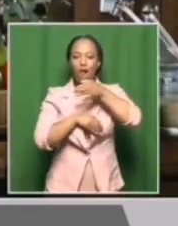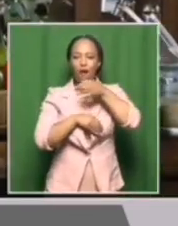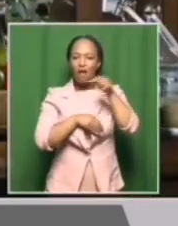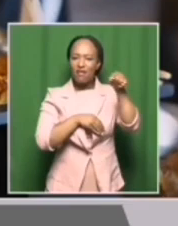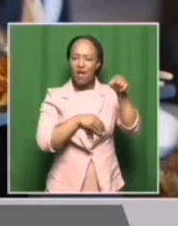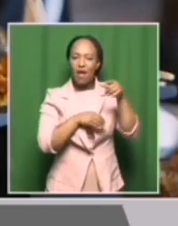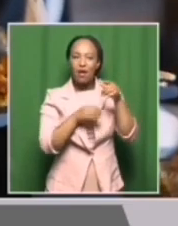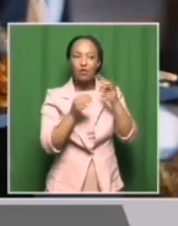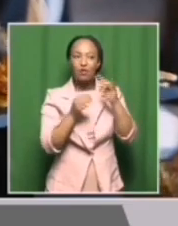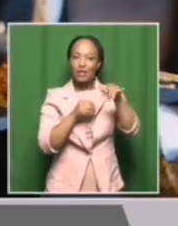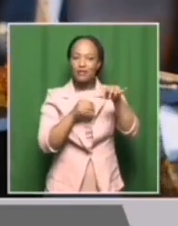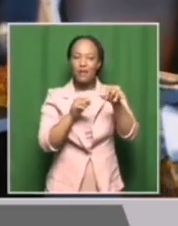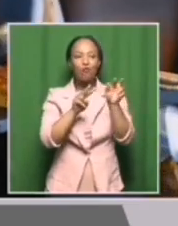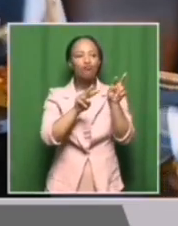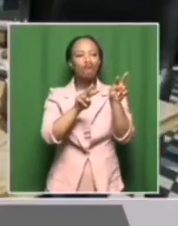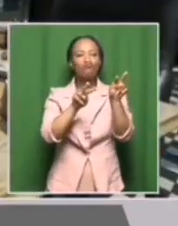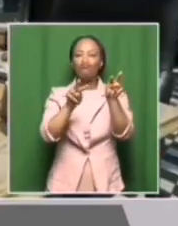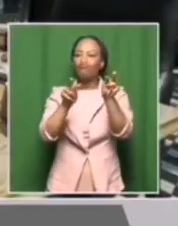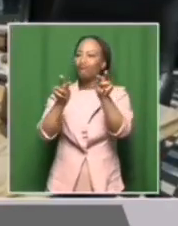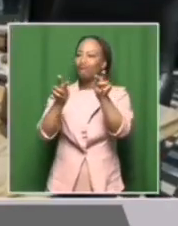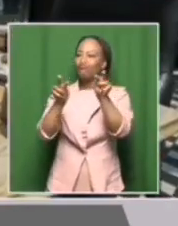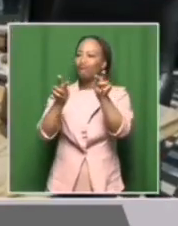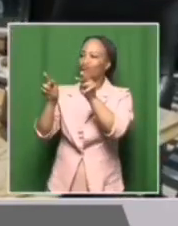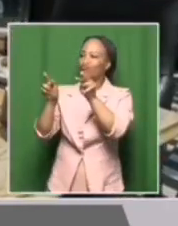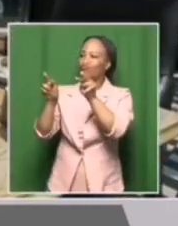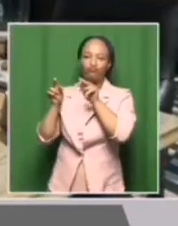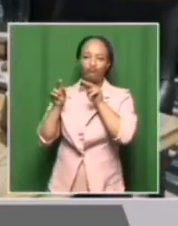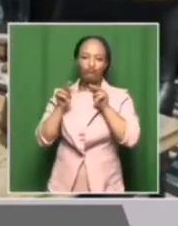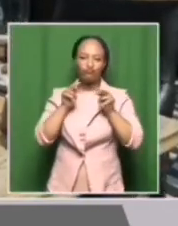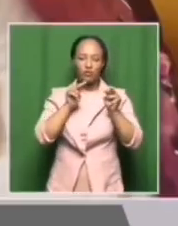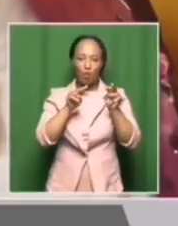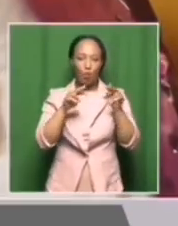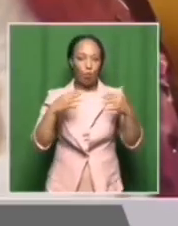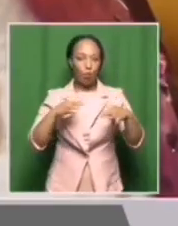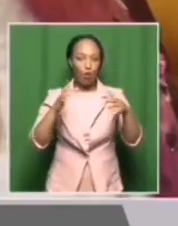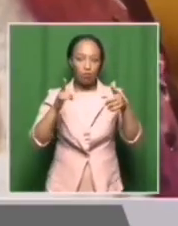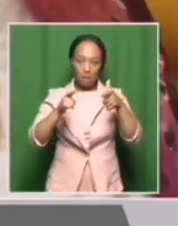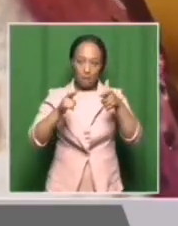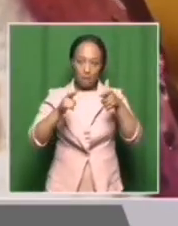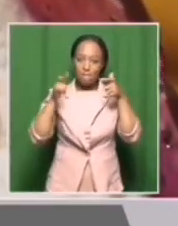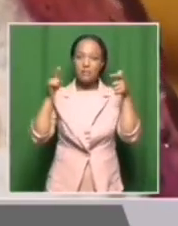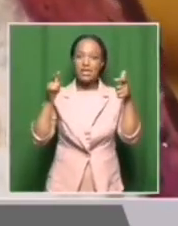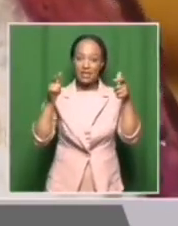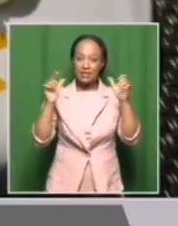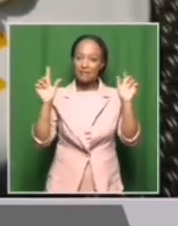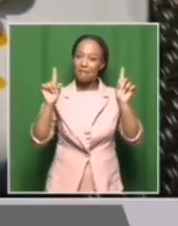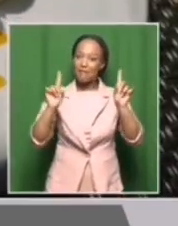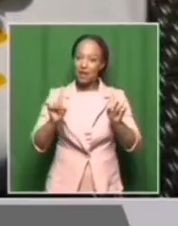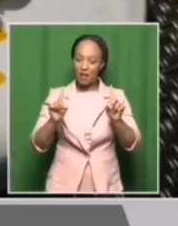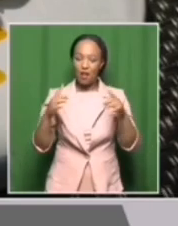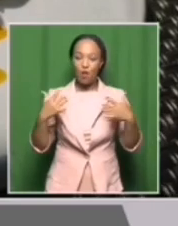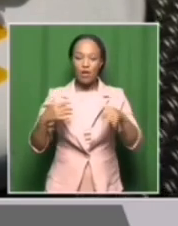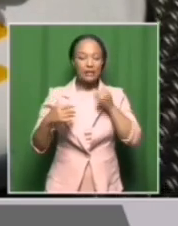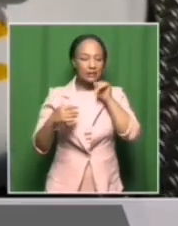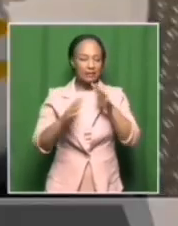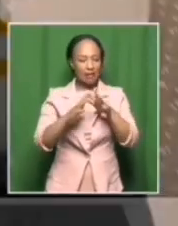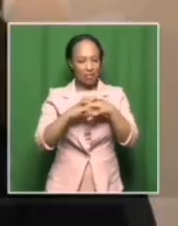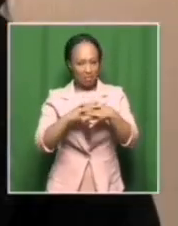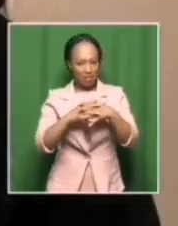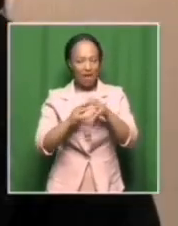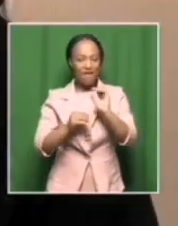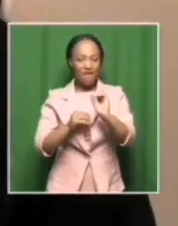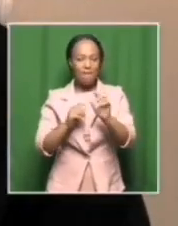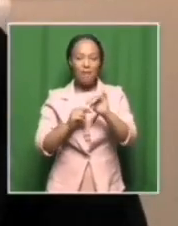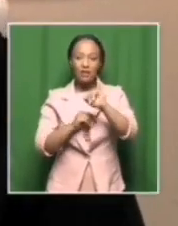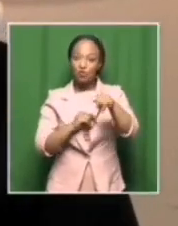biggest urban jungle in the world. It's magnificent. It really is. I mean, it is special. In and amongst its chaos, Joburg is a very,